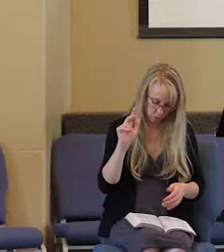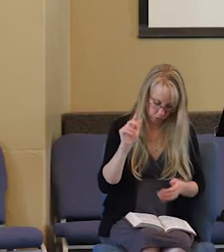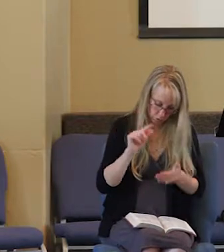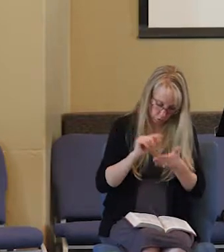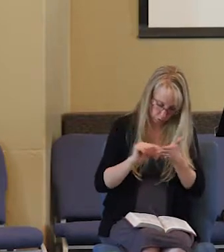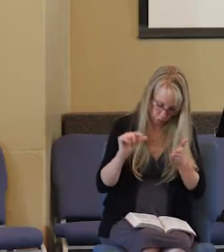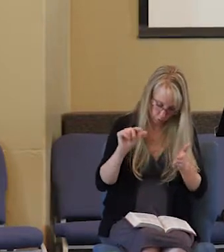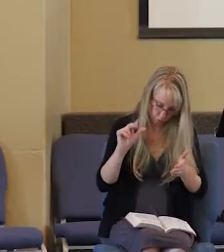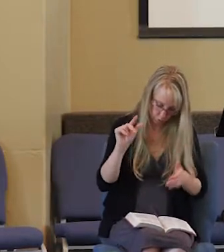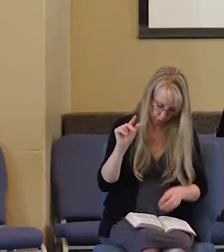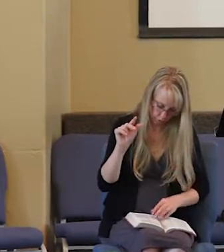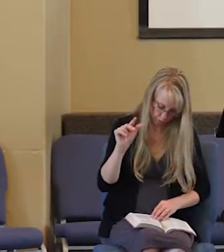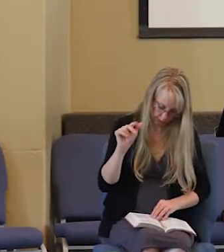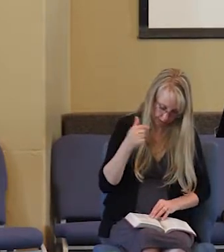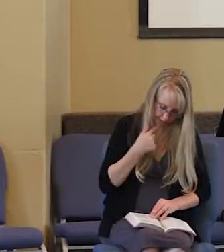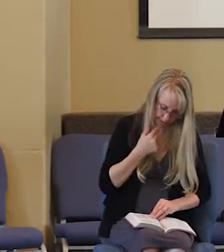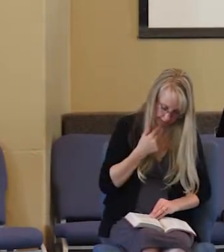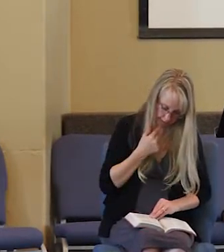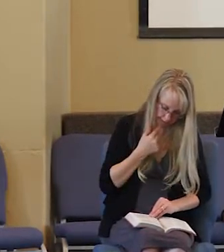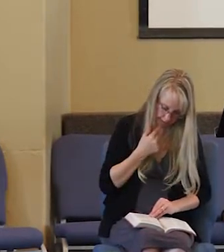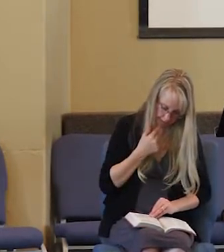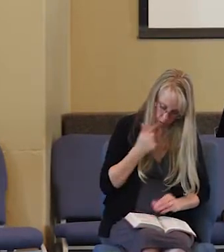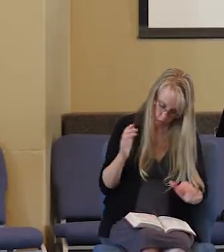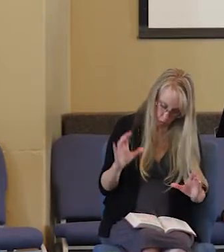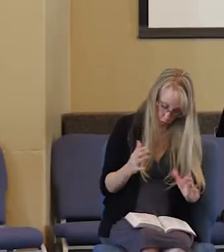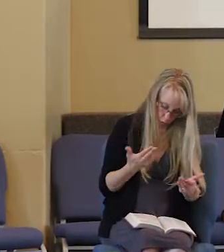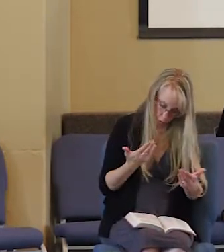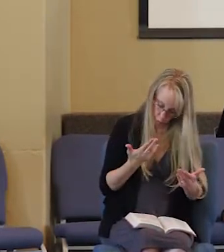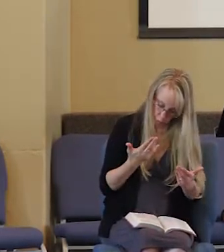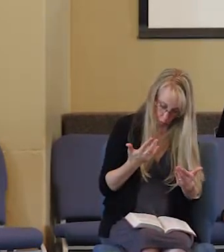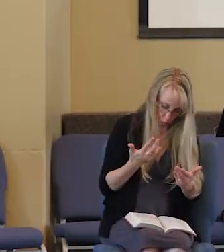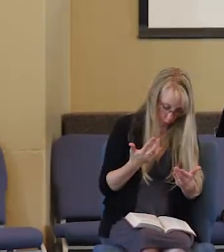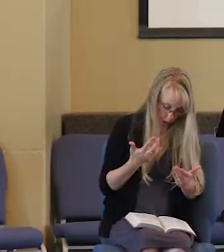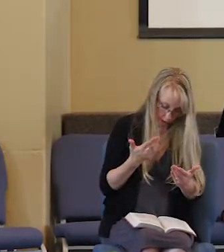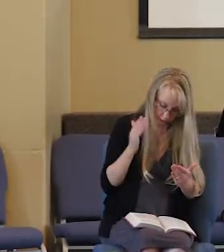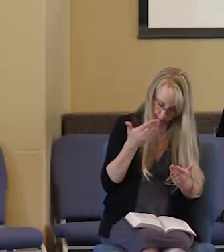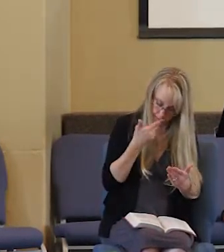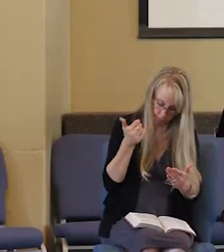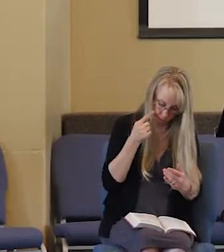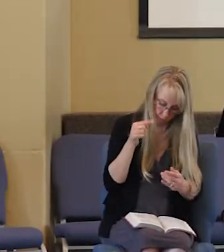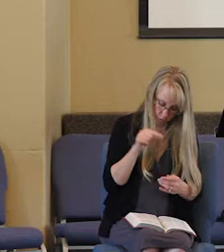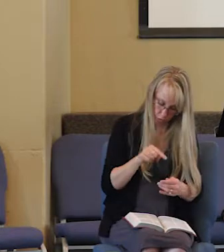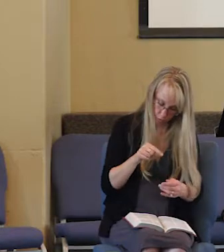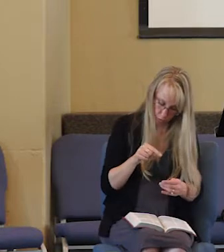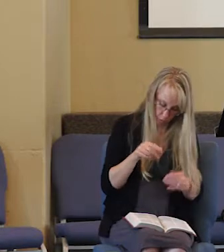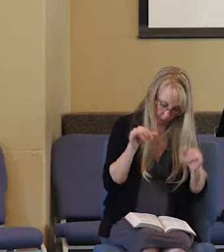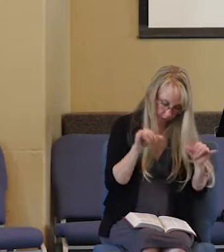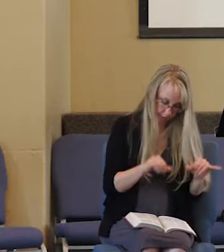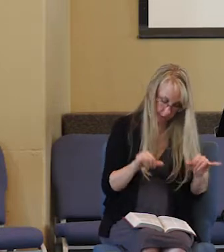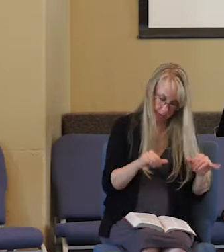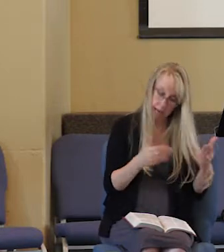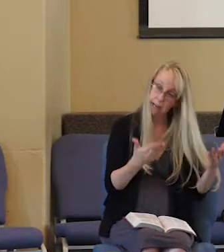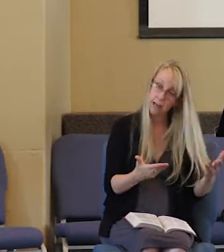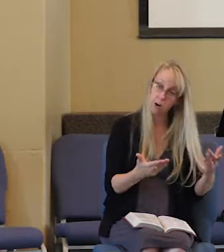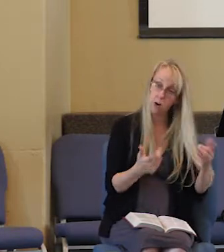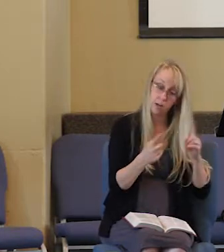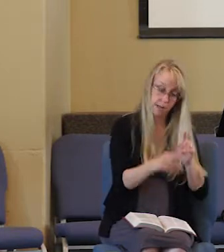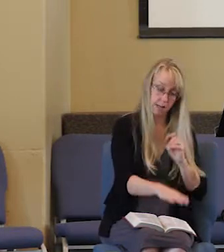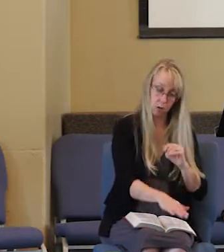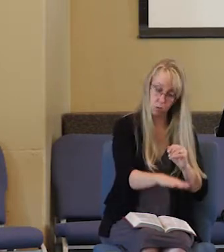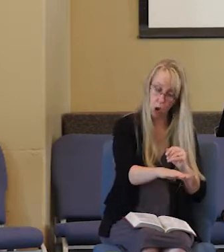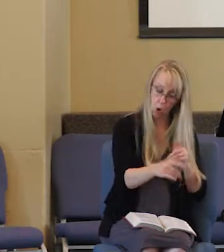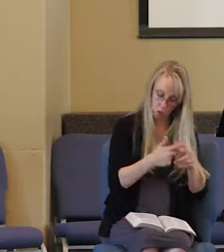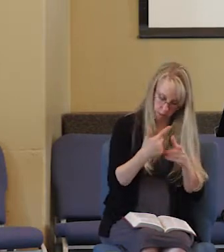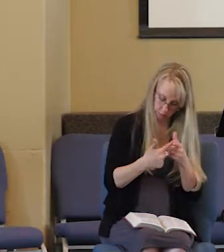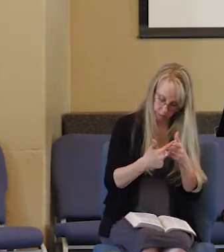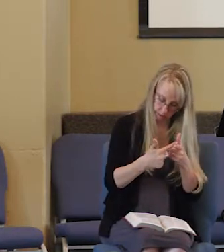Verse 23 says, Elkanah, her husband, said to her, do what seems best to you. Remain until you have weaned him.